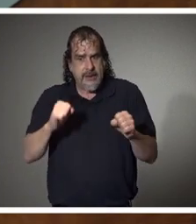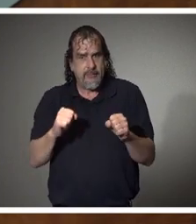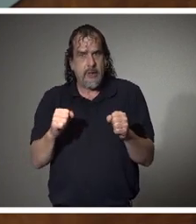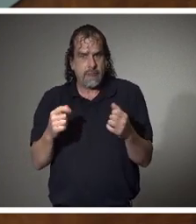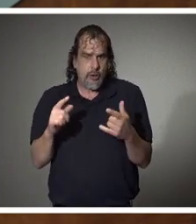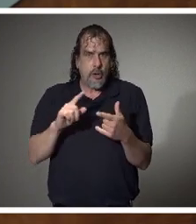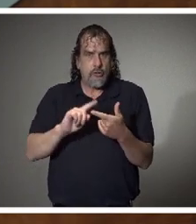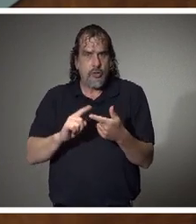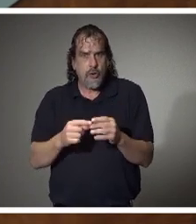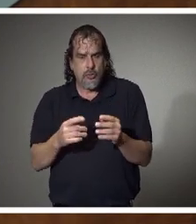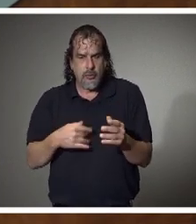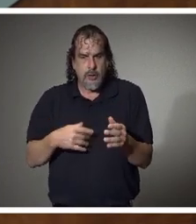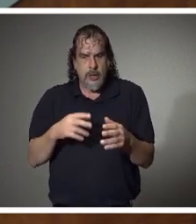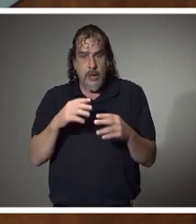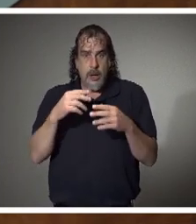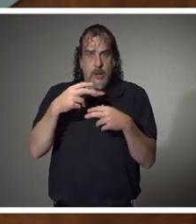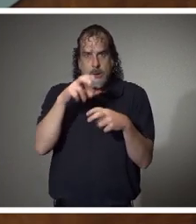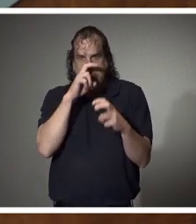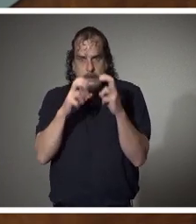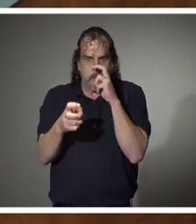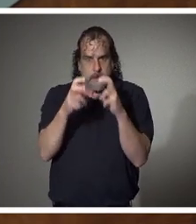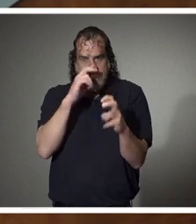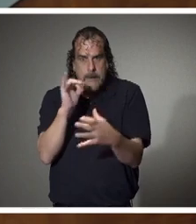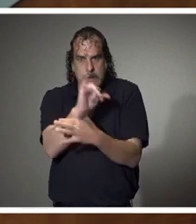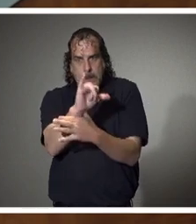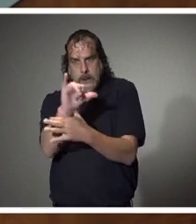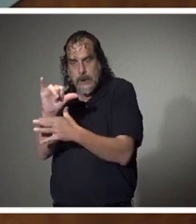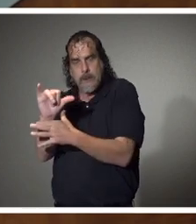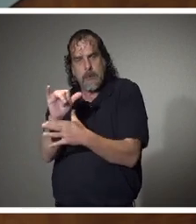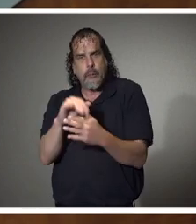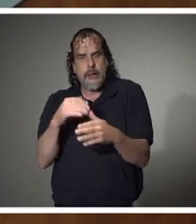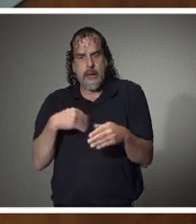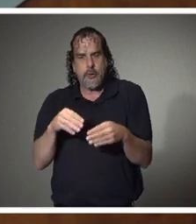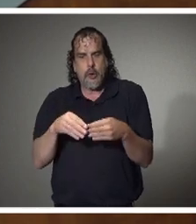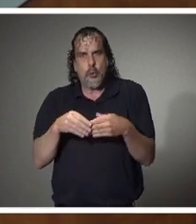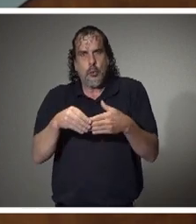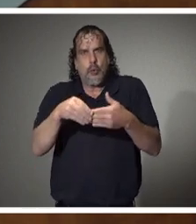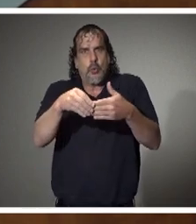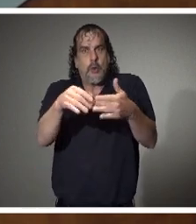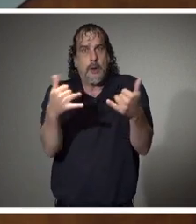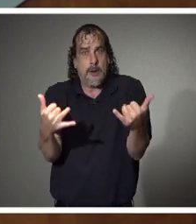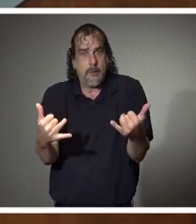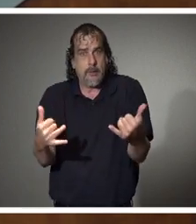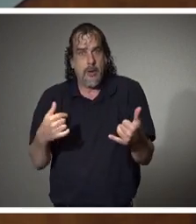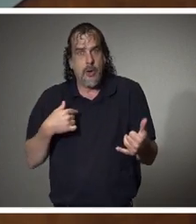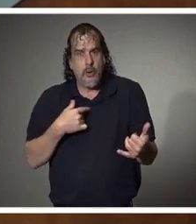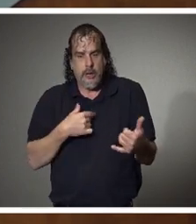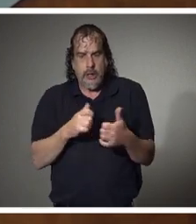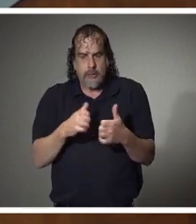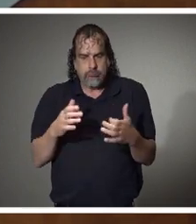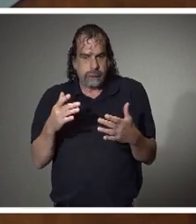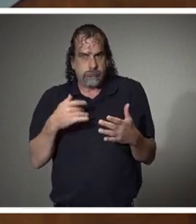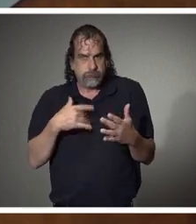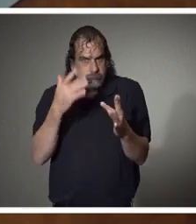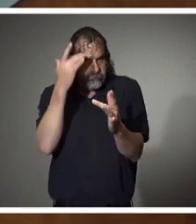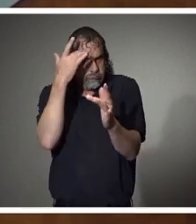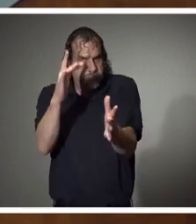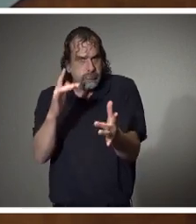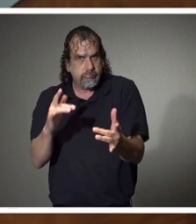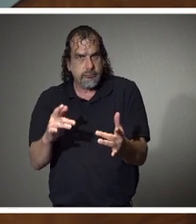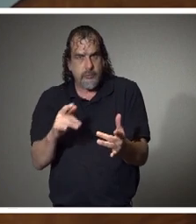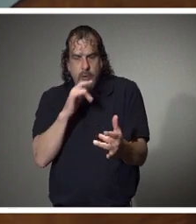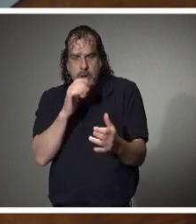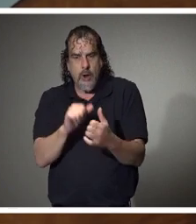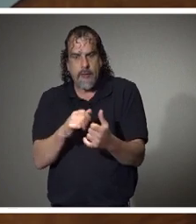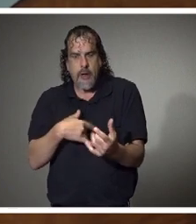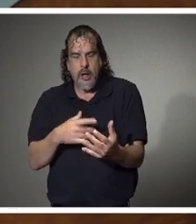to shift our strict rules on all Mississippians. We can continue to be smart. We can avoid using a